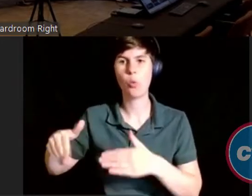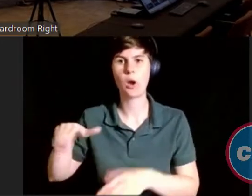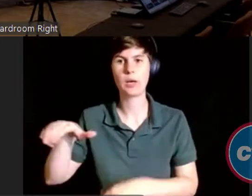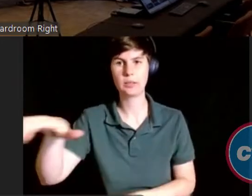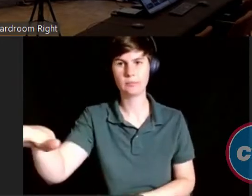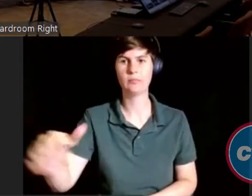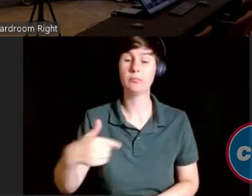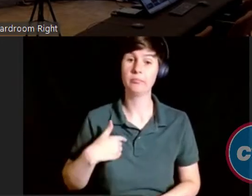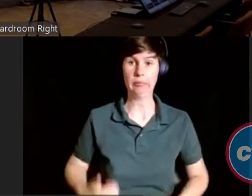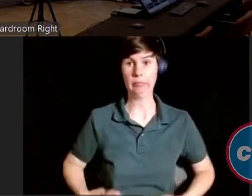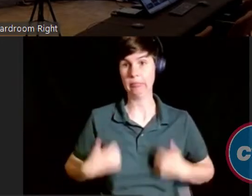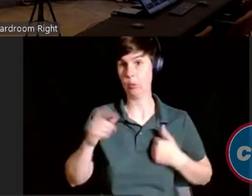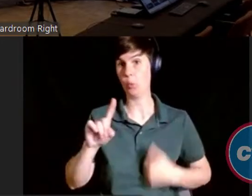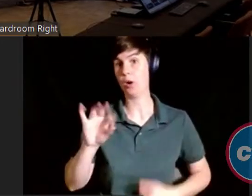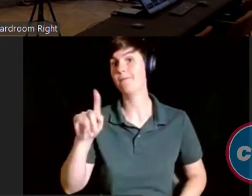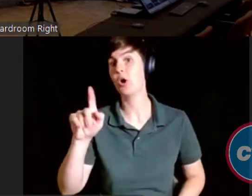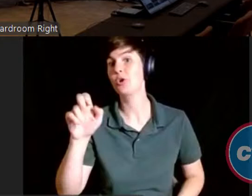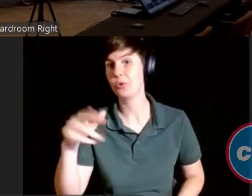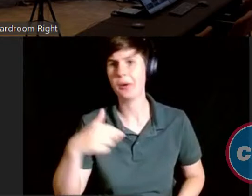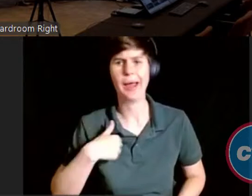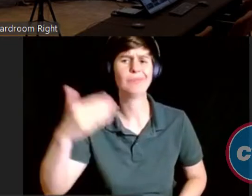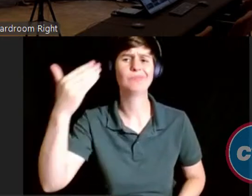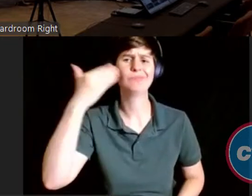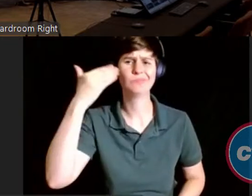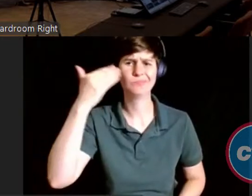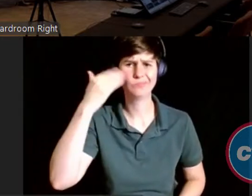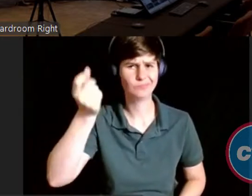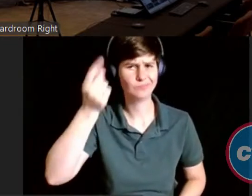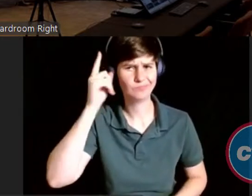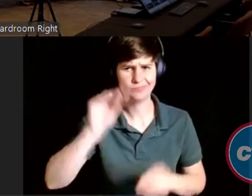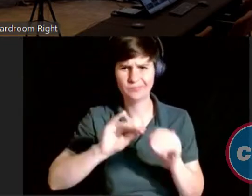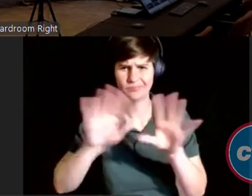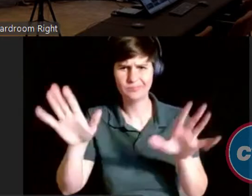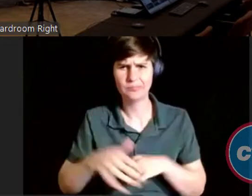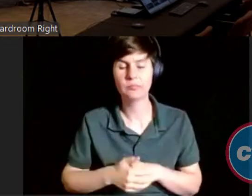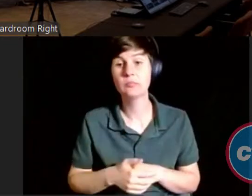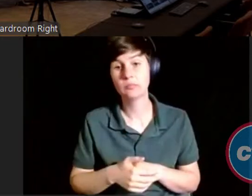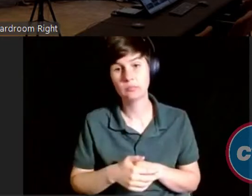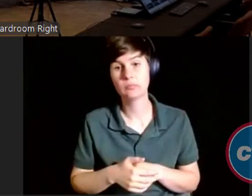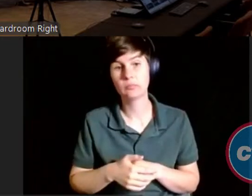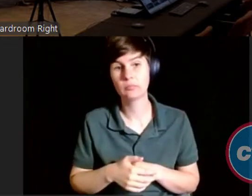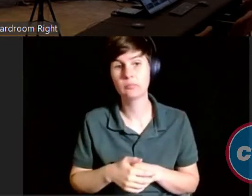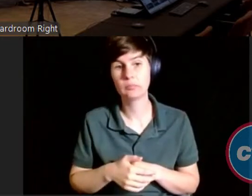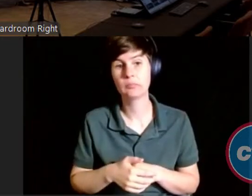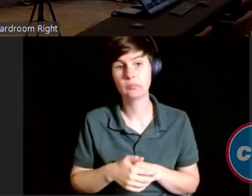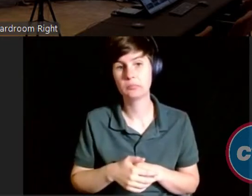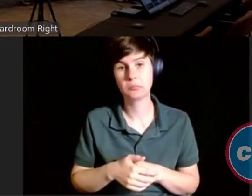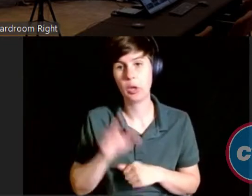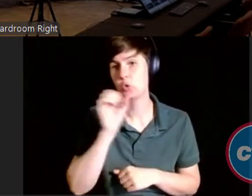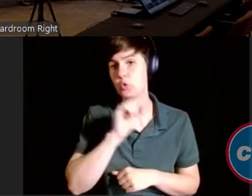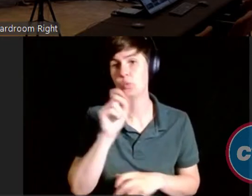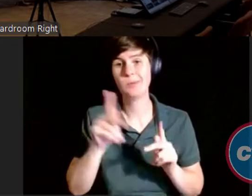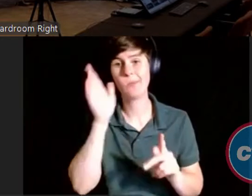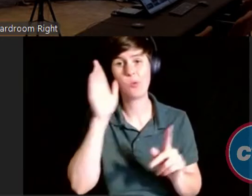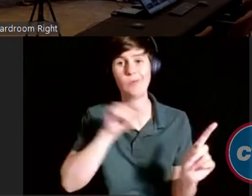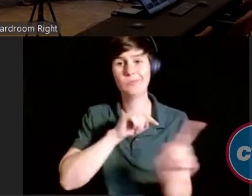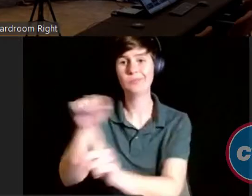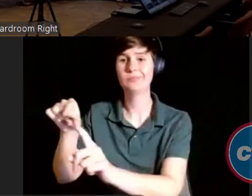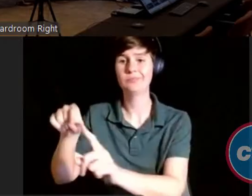I know exactly what it's like. And it's not surprising to me that you would see people biking on the sidewalk because the street feels